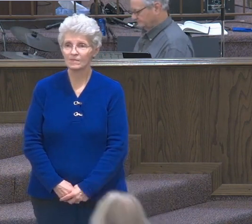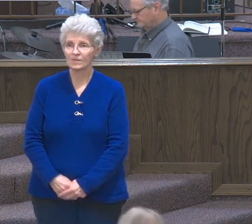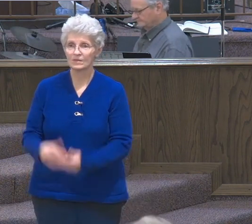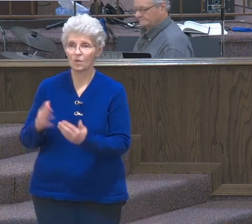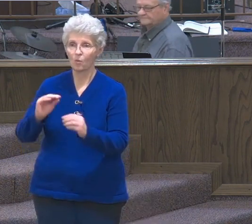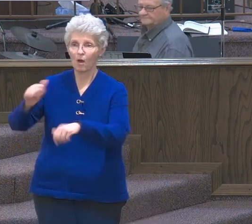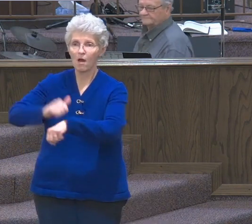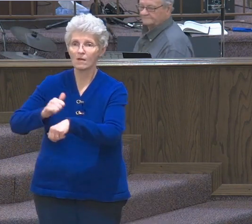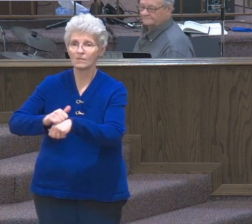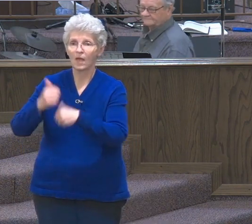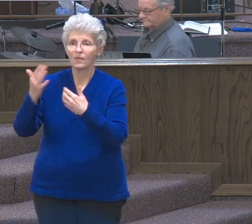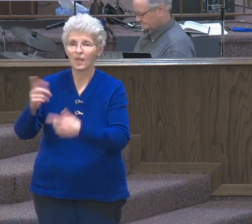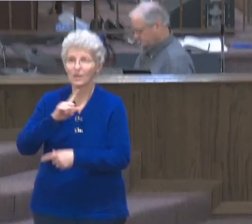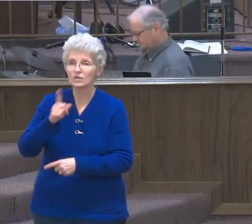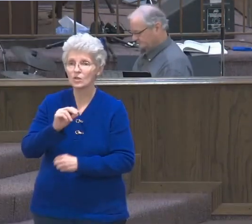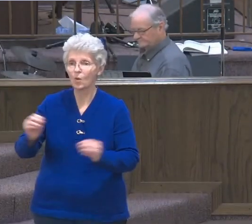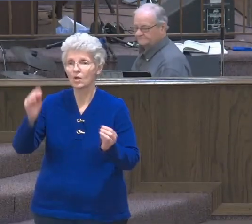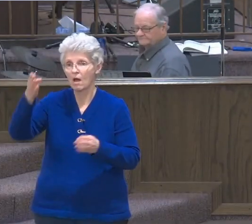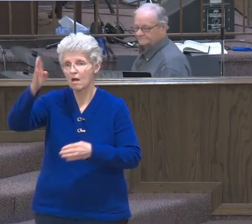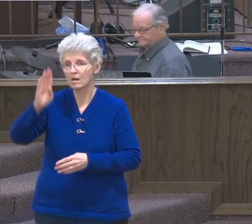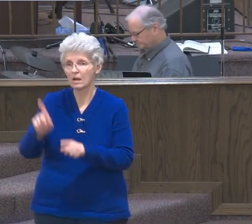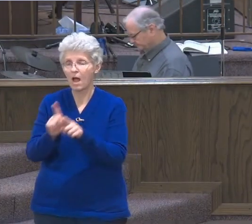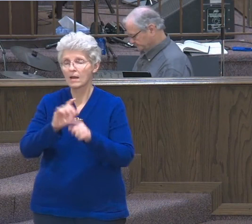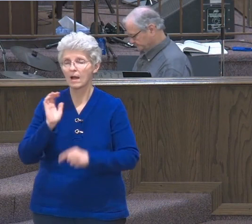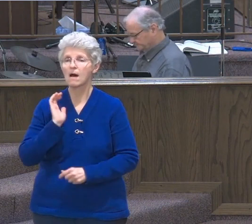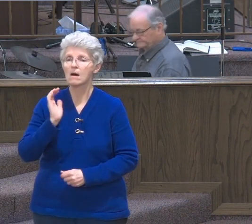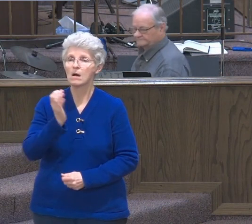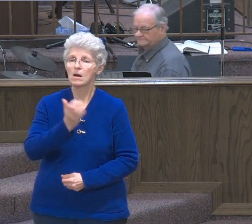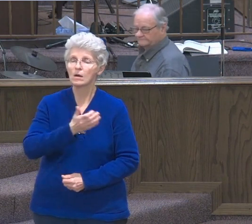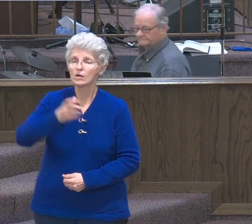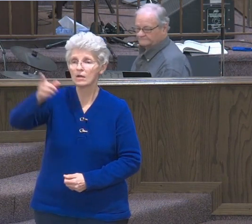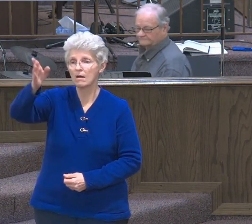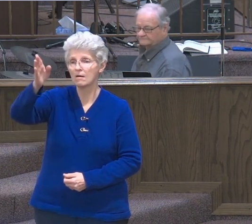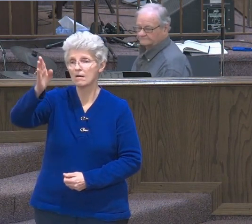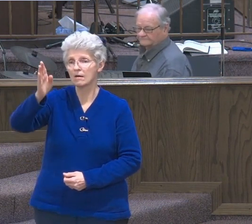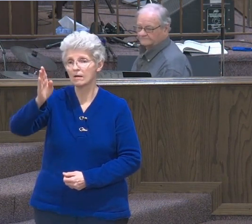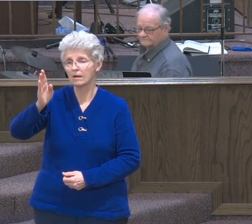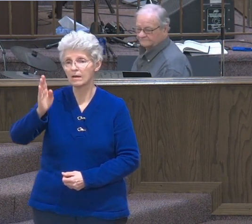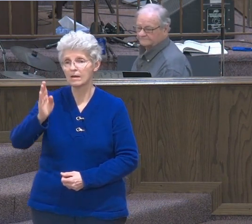There is no rock, there is no God like our